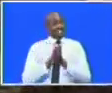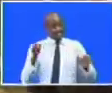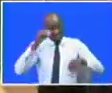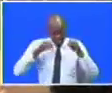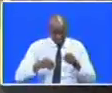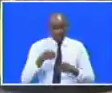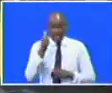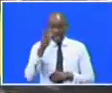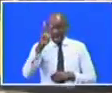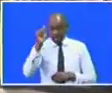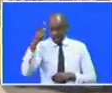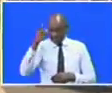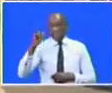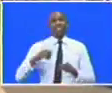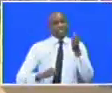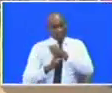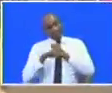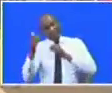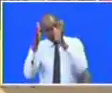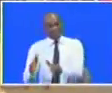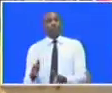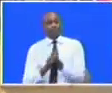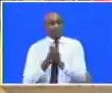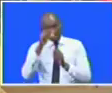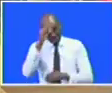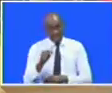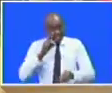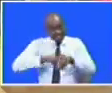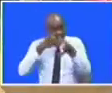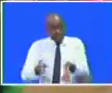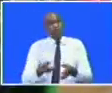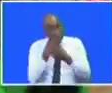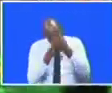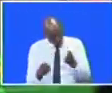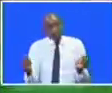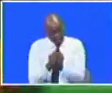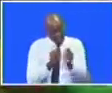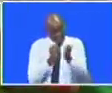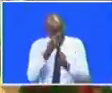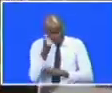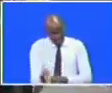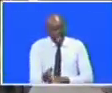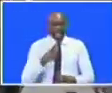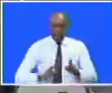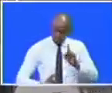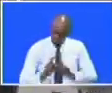Awiti supported businessman Suleiman Shabal for the governorship. This time, the two were in the ring together, and